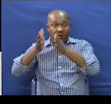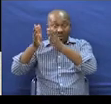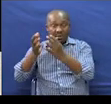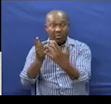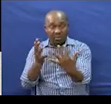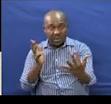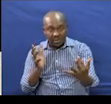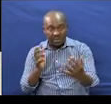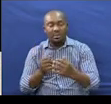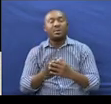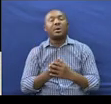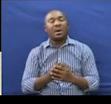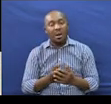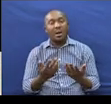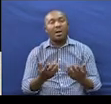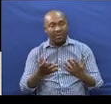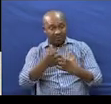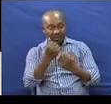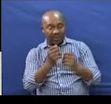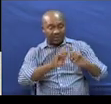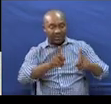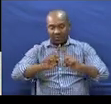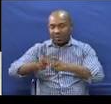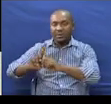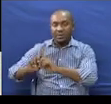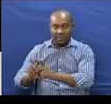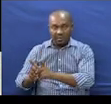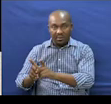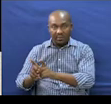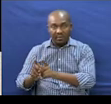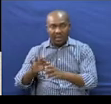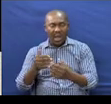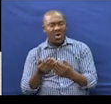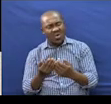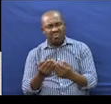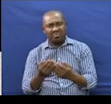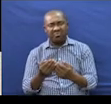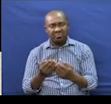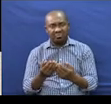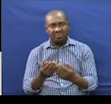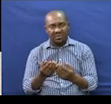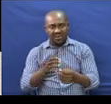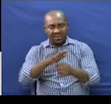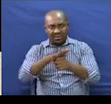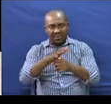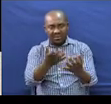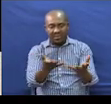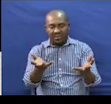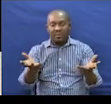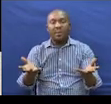have different characteristics, or we have several characteristics of human